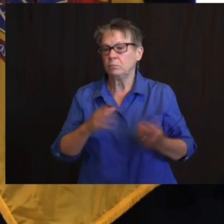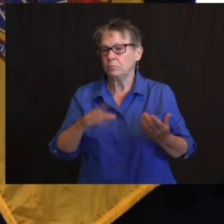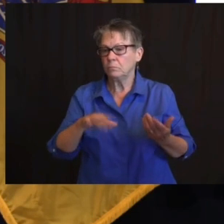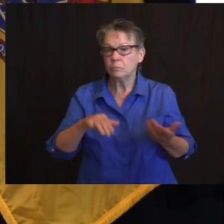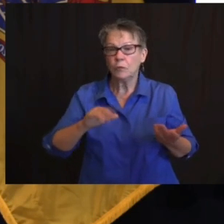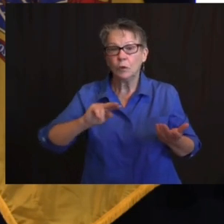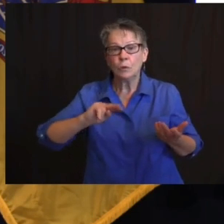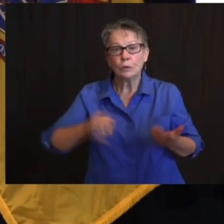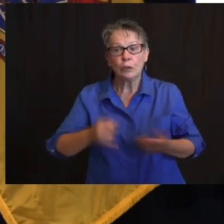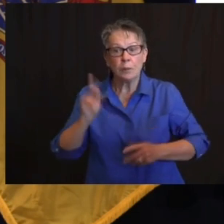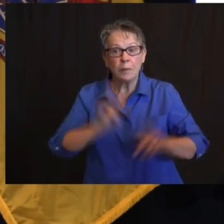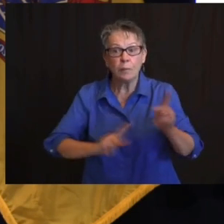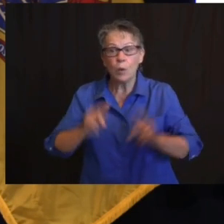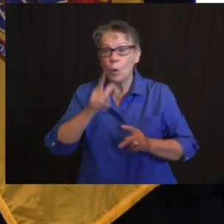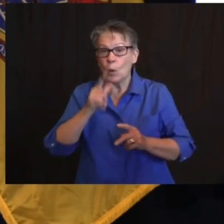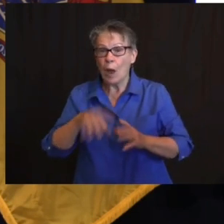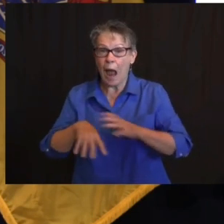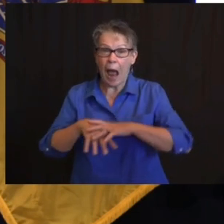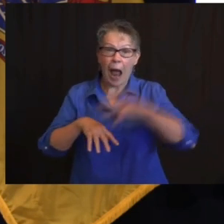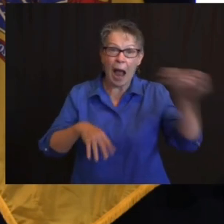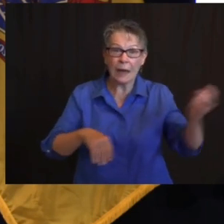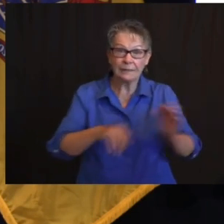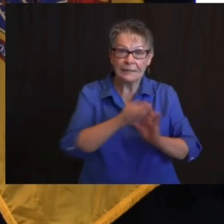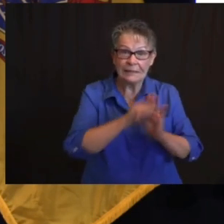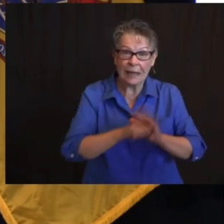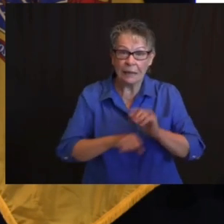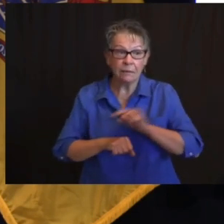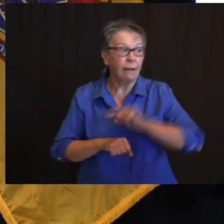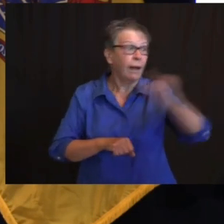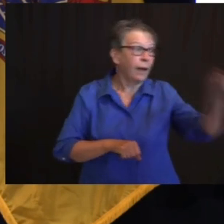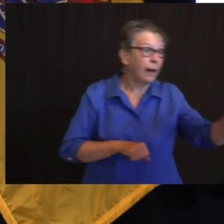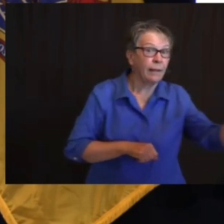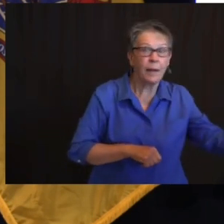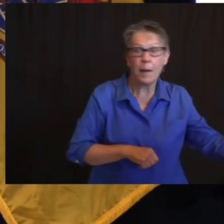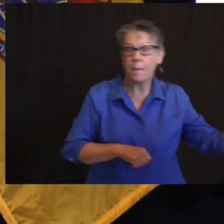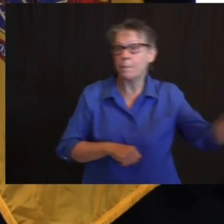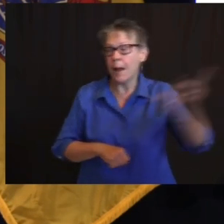which have the characteristics of the ones that I've just mentioned.